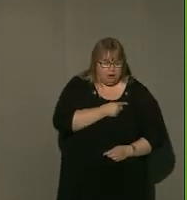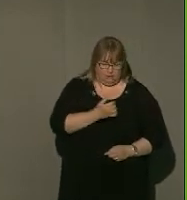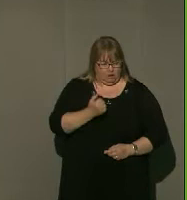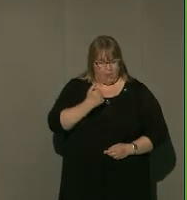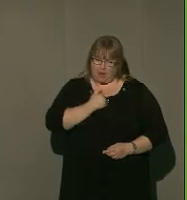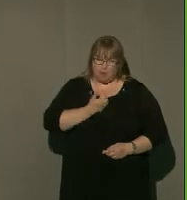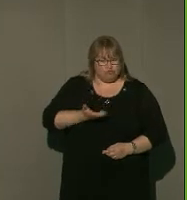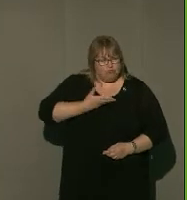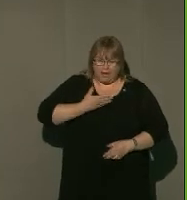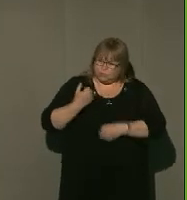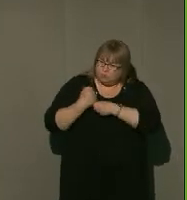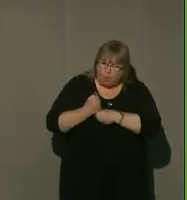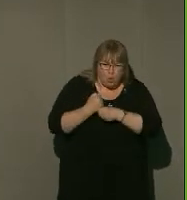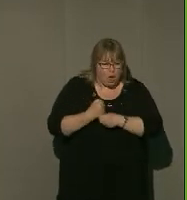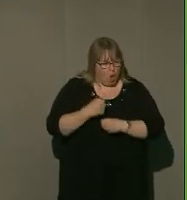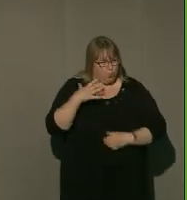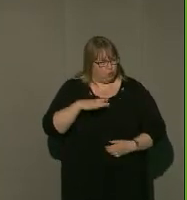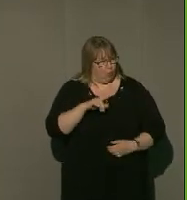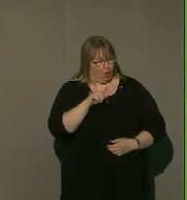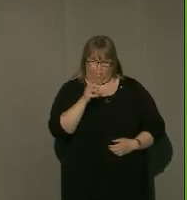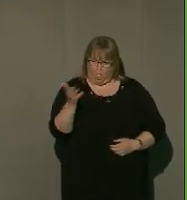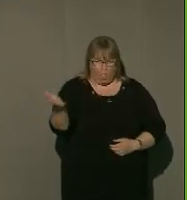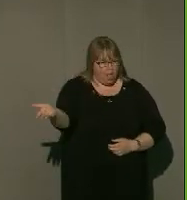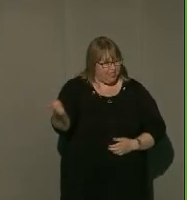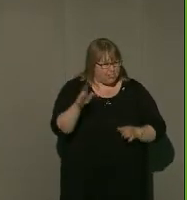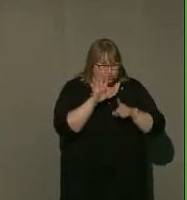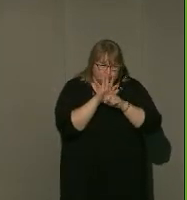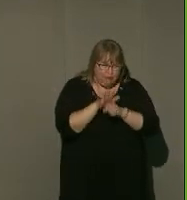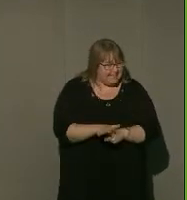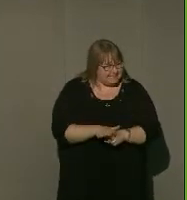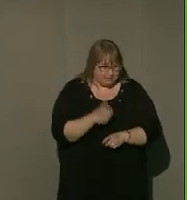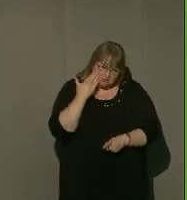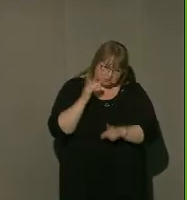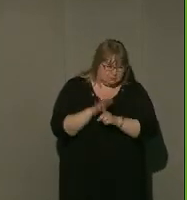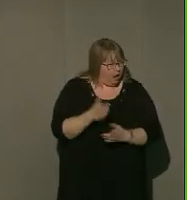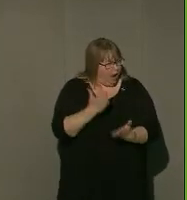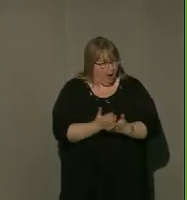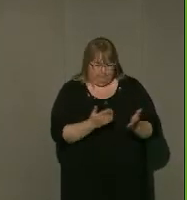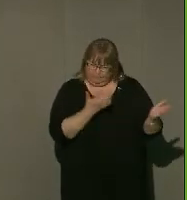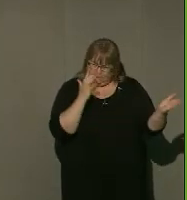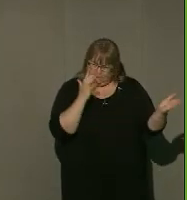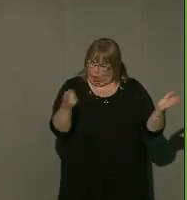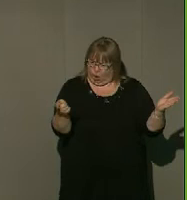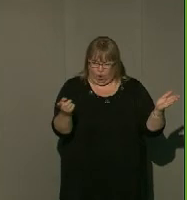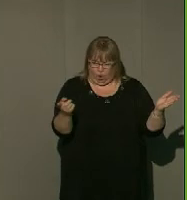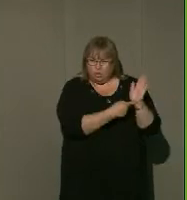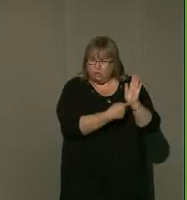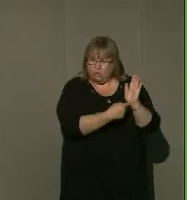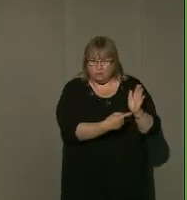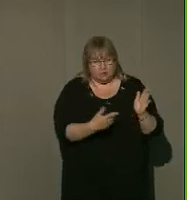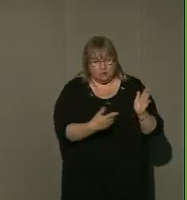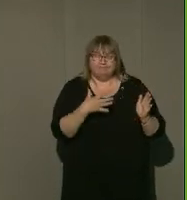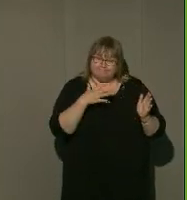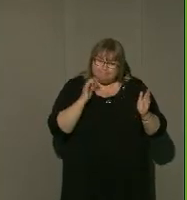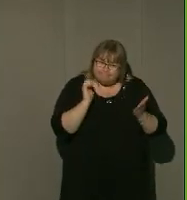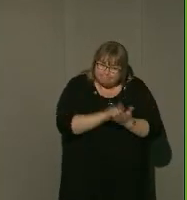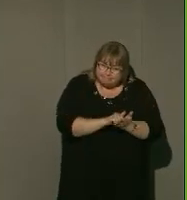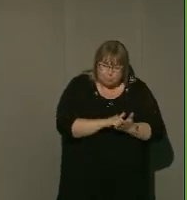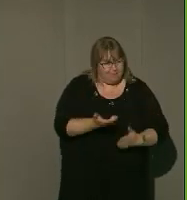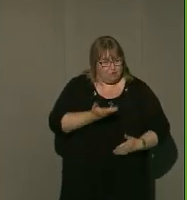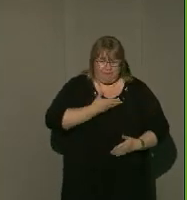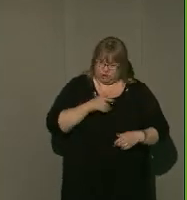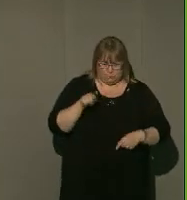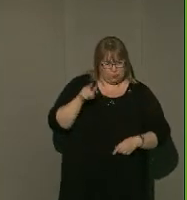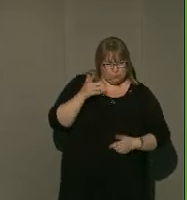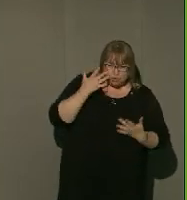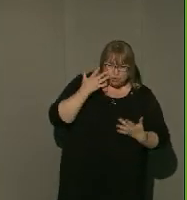colour to call something out as racist when it is racist, then we should support this motion and send a clear message that the